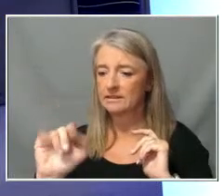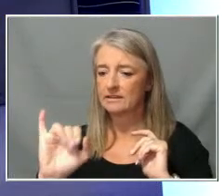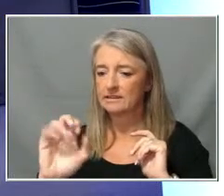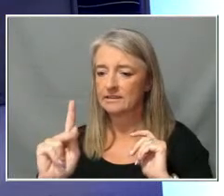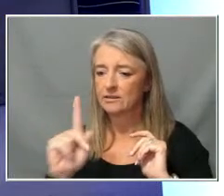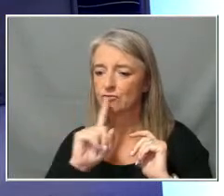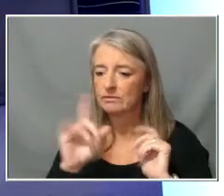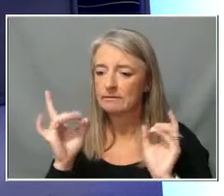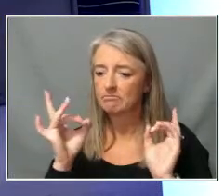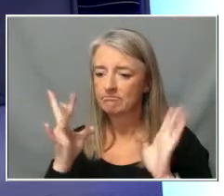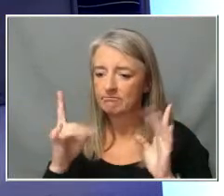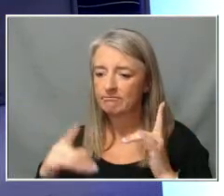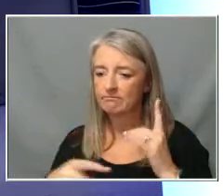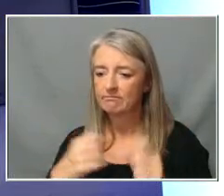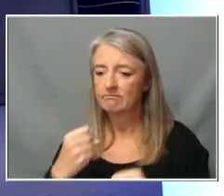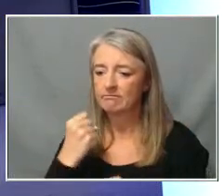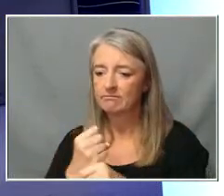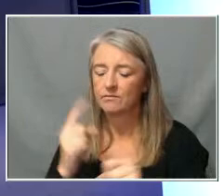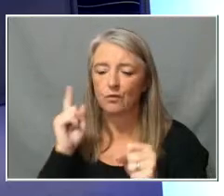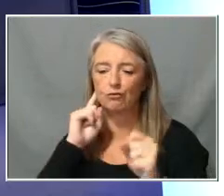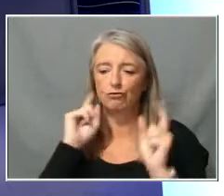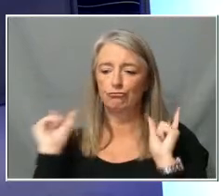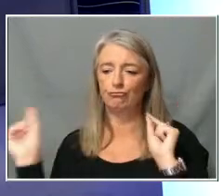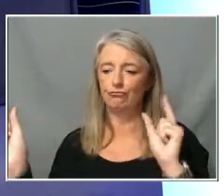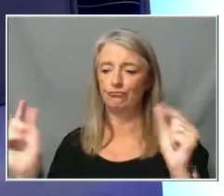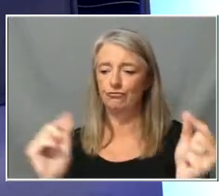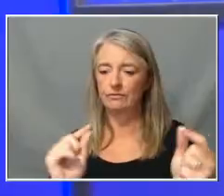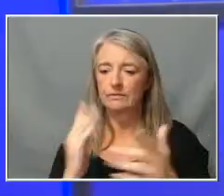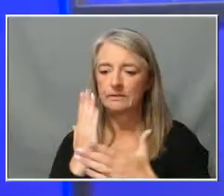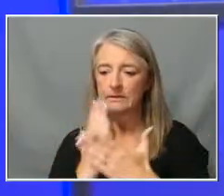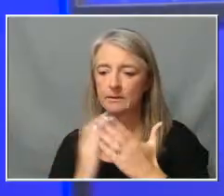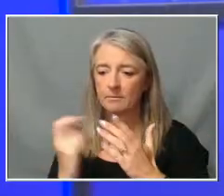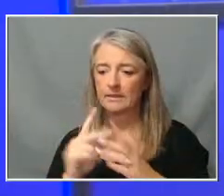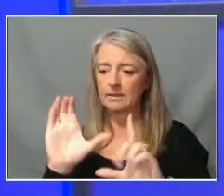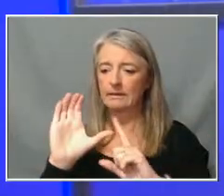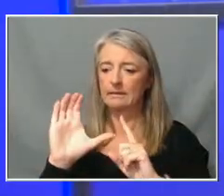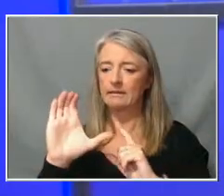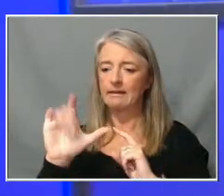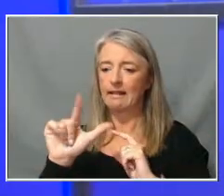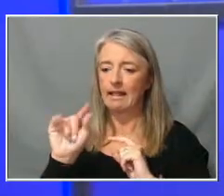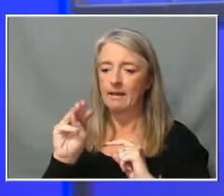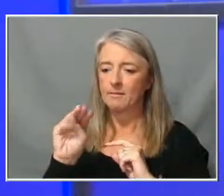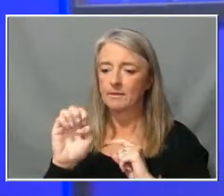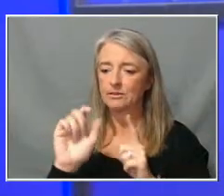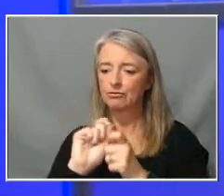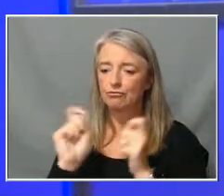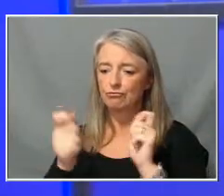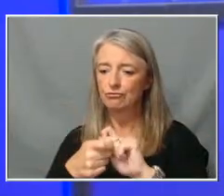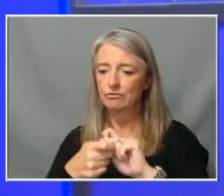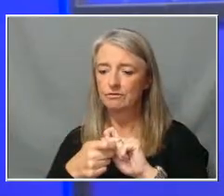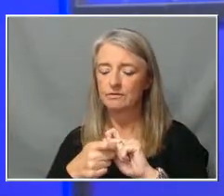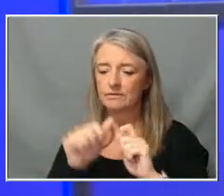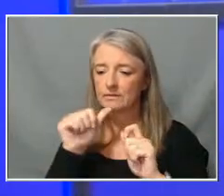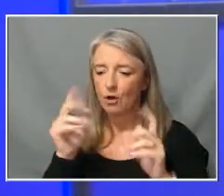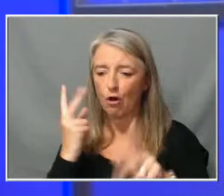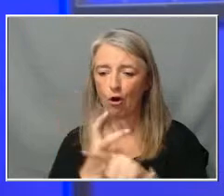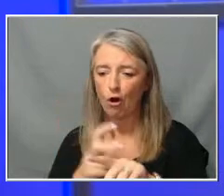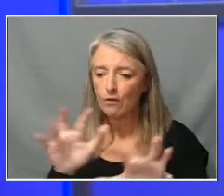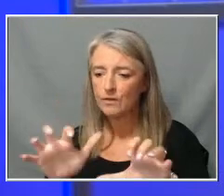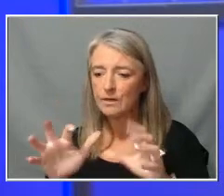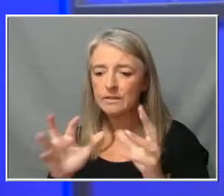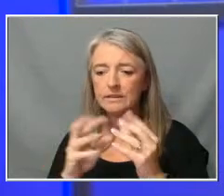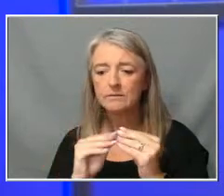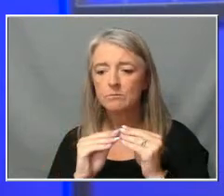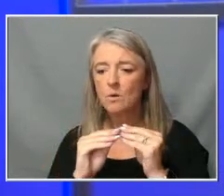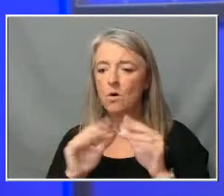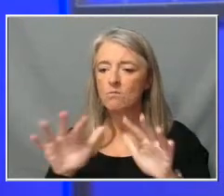Yeah, and I think some of that, again, I think we can go back to climate change on some of this. You haven't had the hard freezes, you've had those more milder temperatures